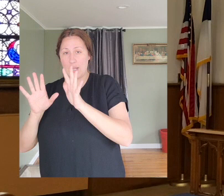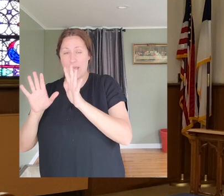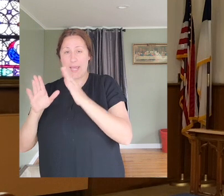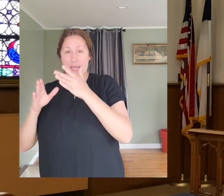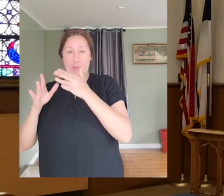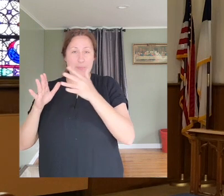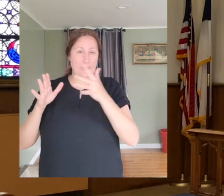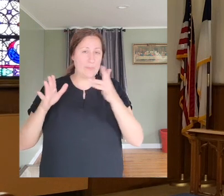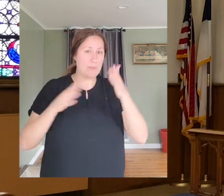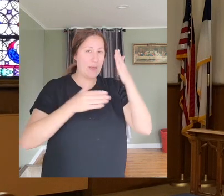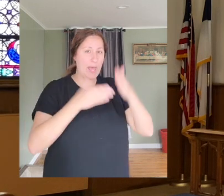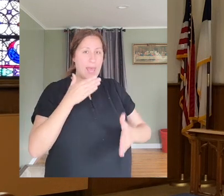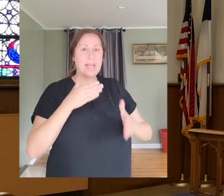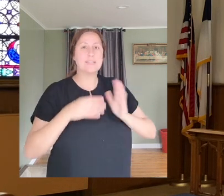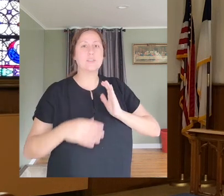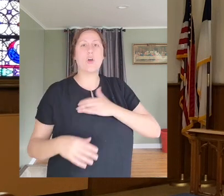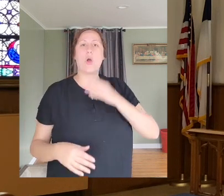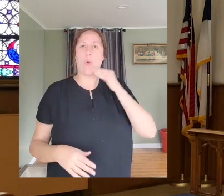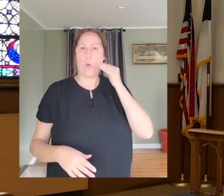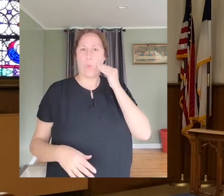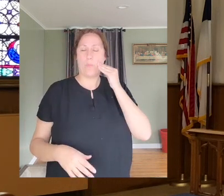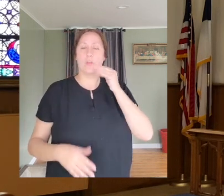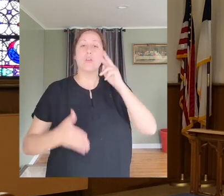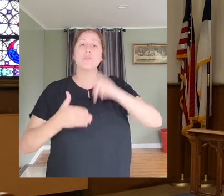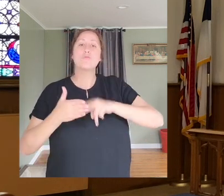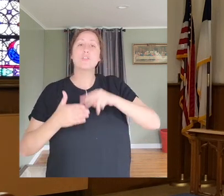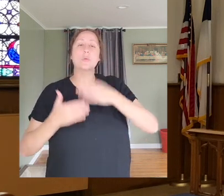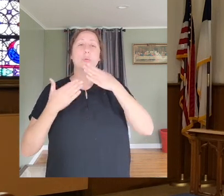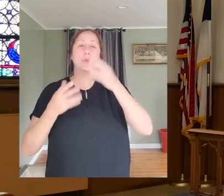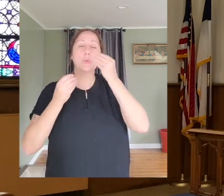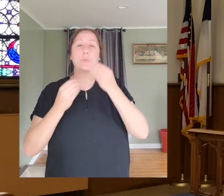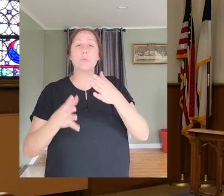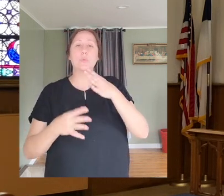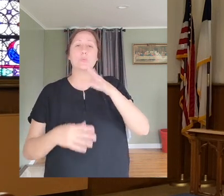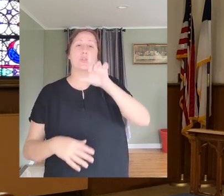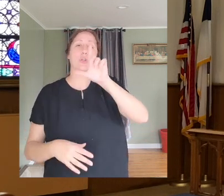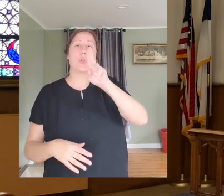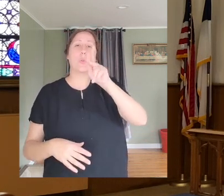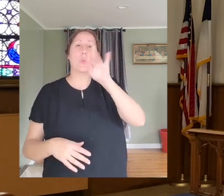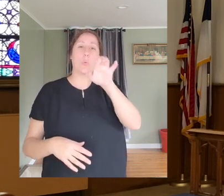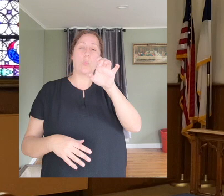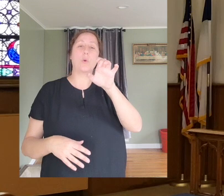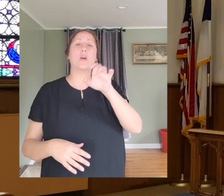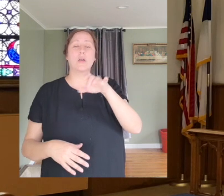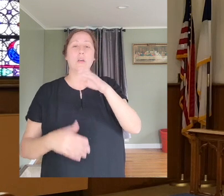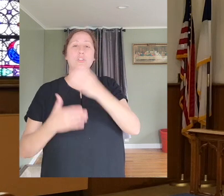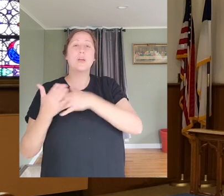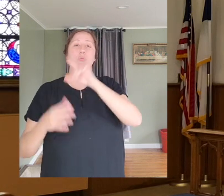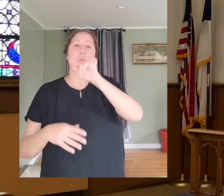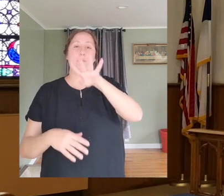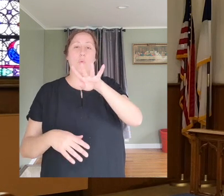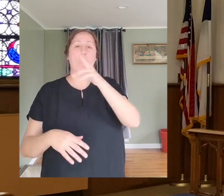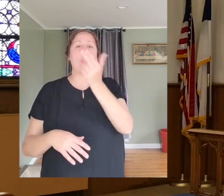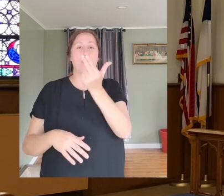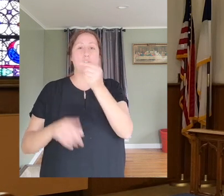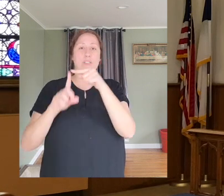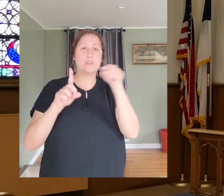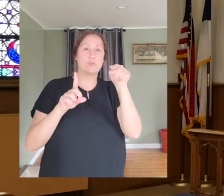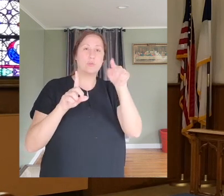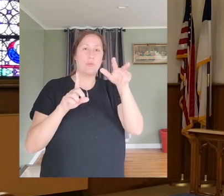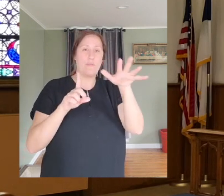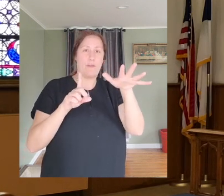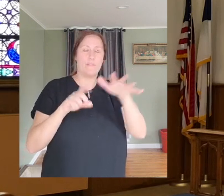A reading of good news from the Gospel of Luke, chapter 24, verses 13 to